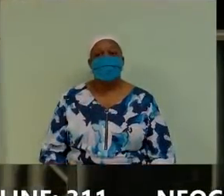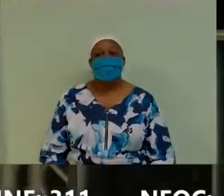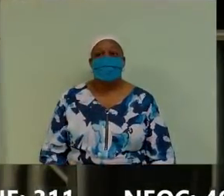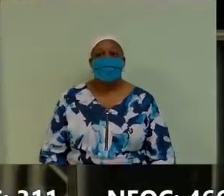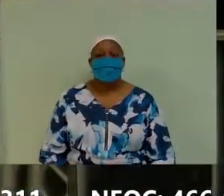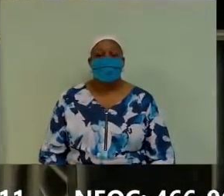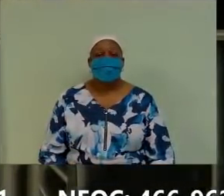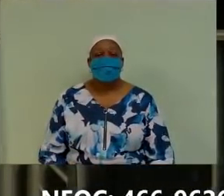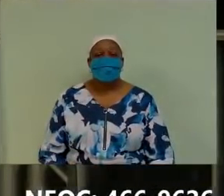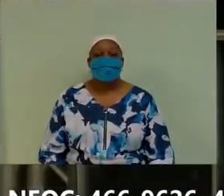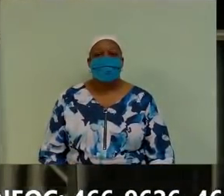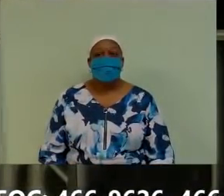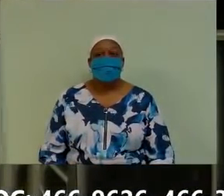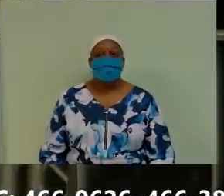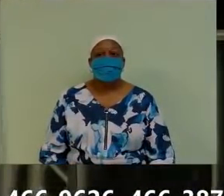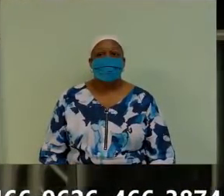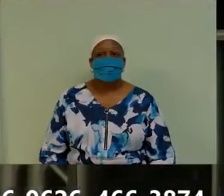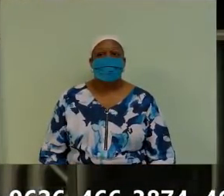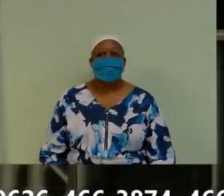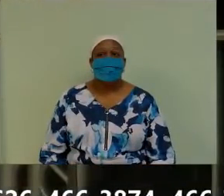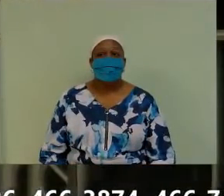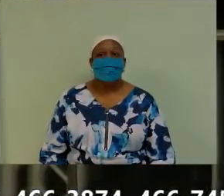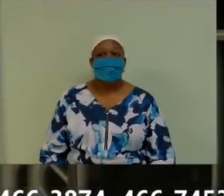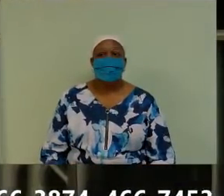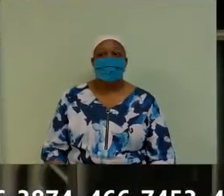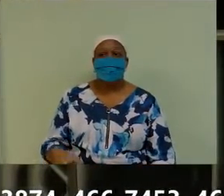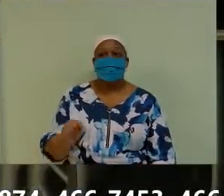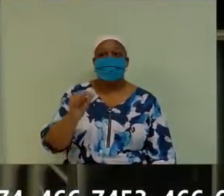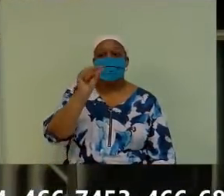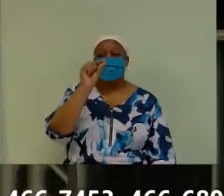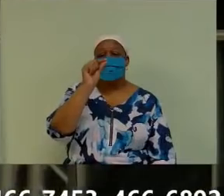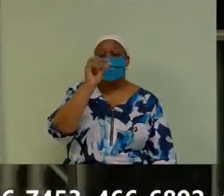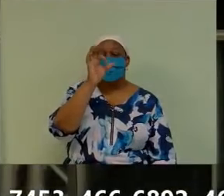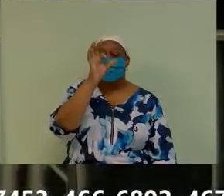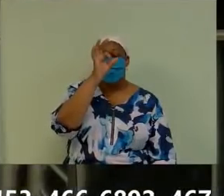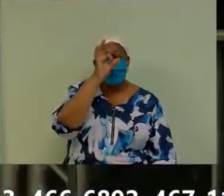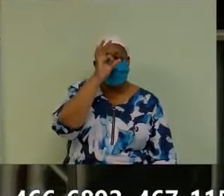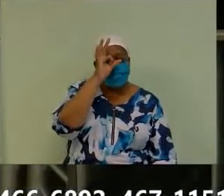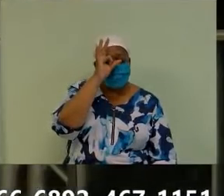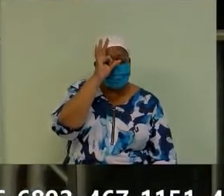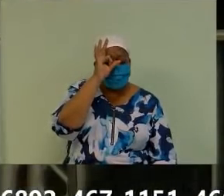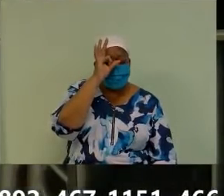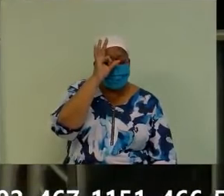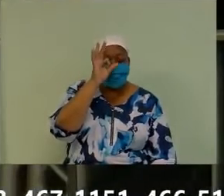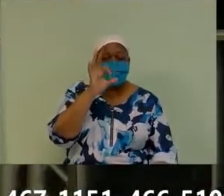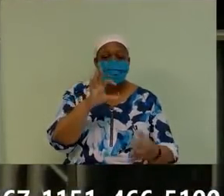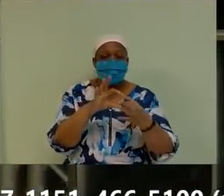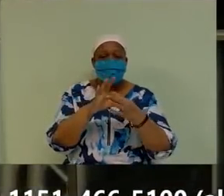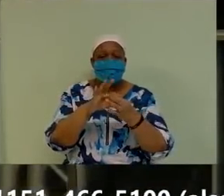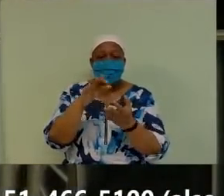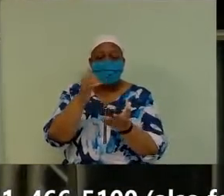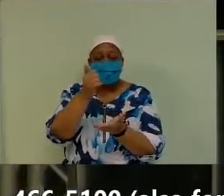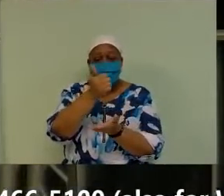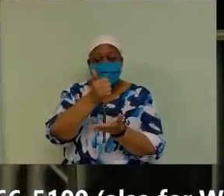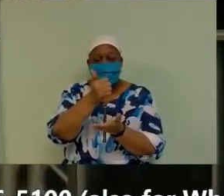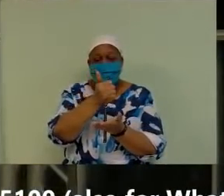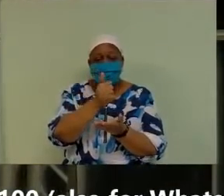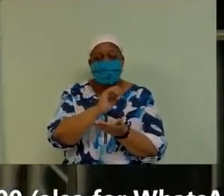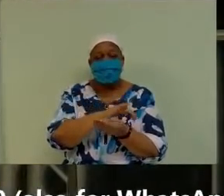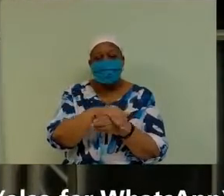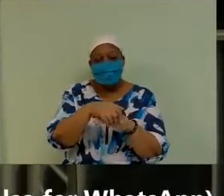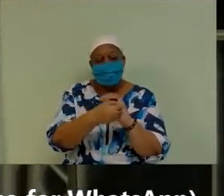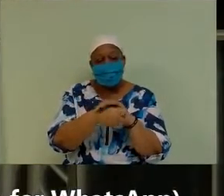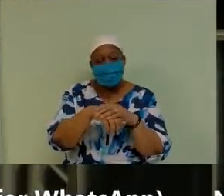We are advised that we just need to apply a coin-sized amount of hand sanitizer on